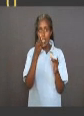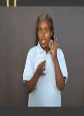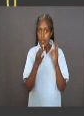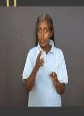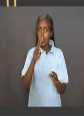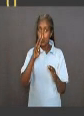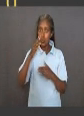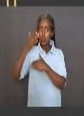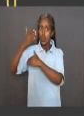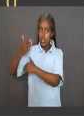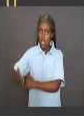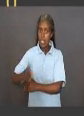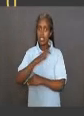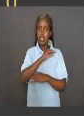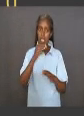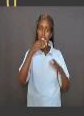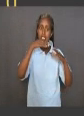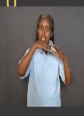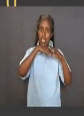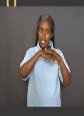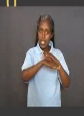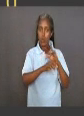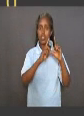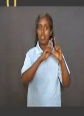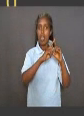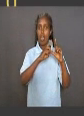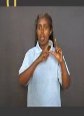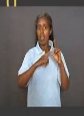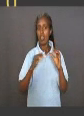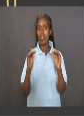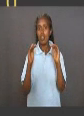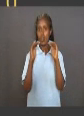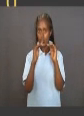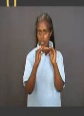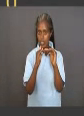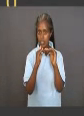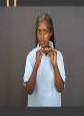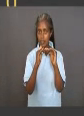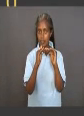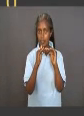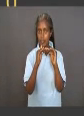if 2 sides and the included angle are congruent,